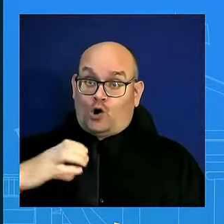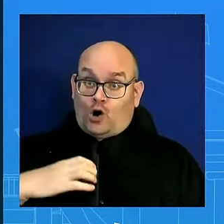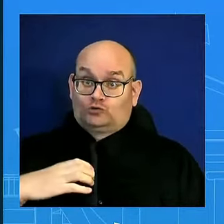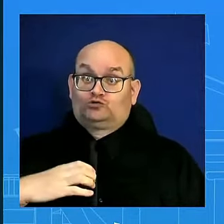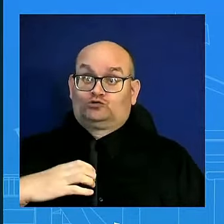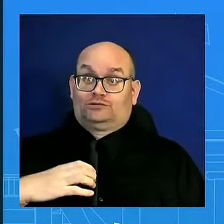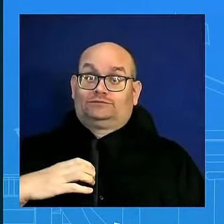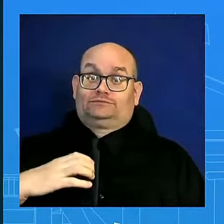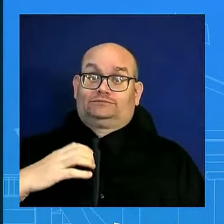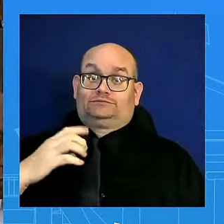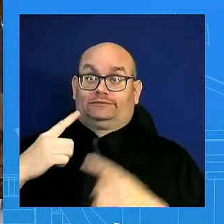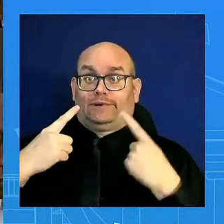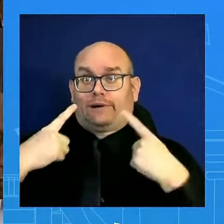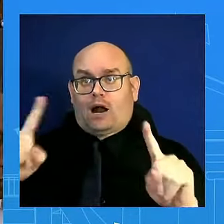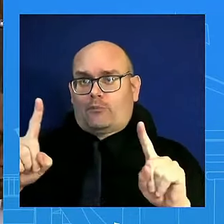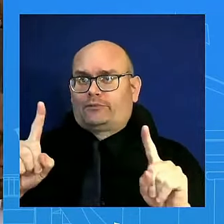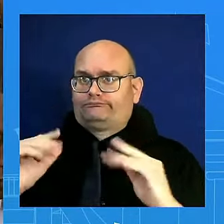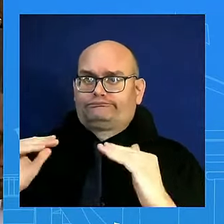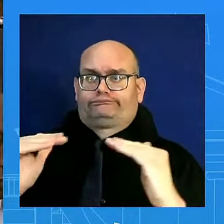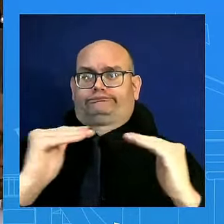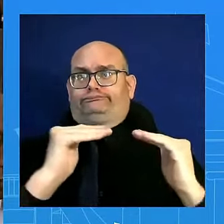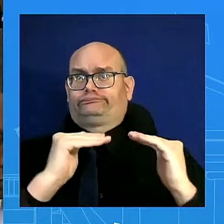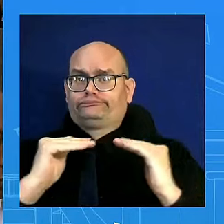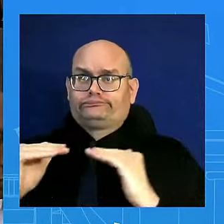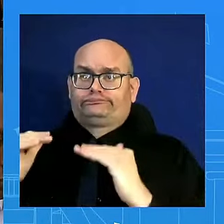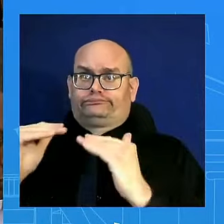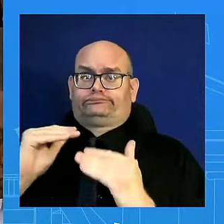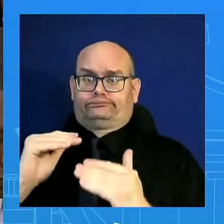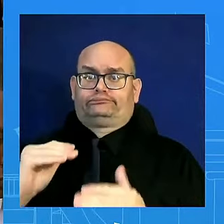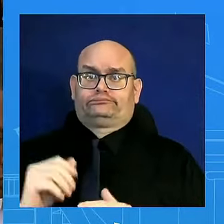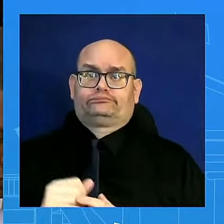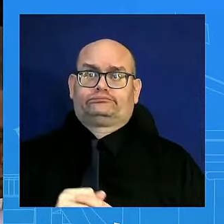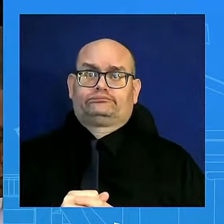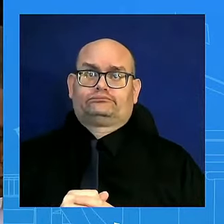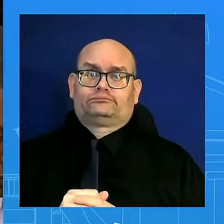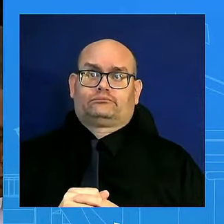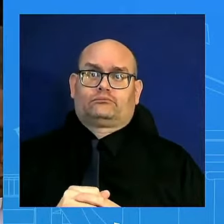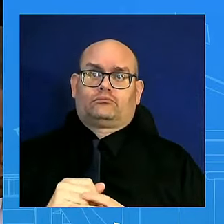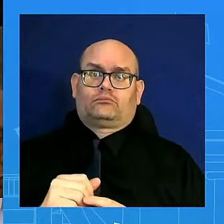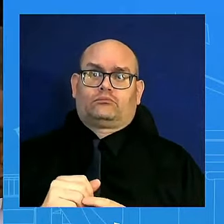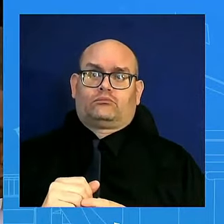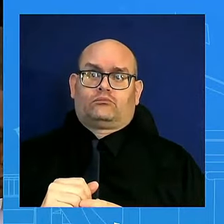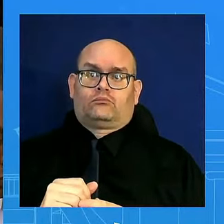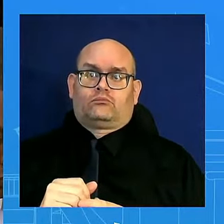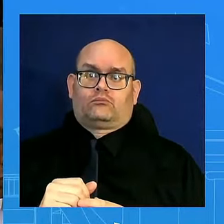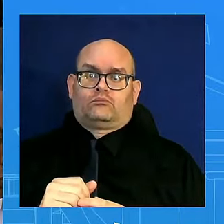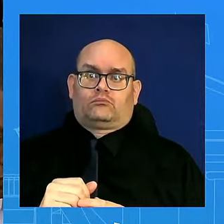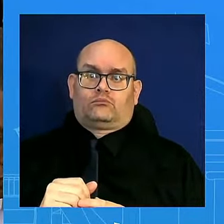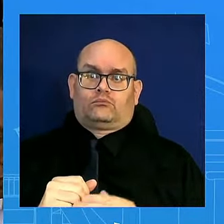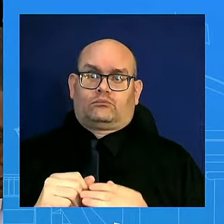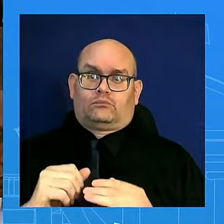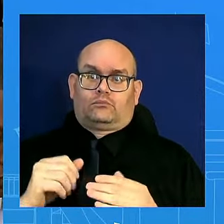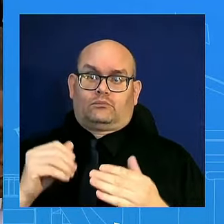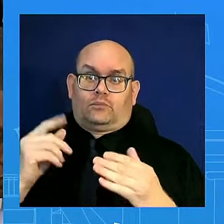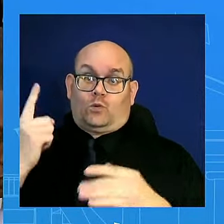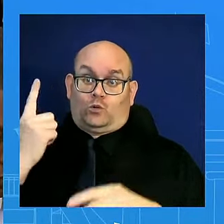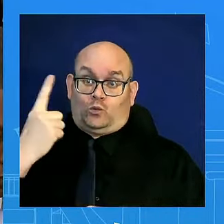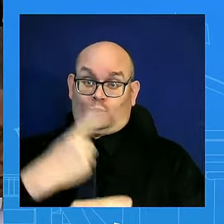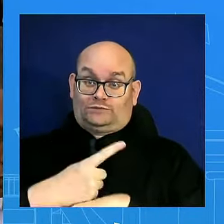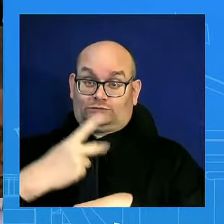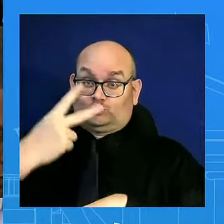respond to the justice. And just a very different topic, sure. Karine. We're just a day or two away from the one-year anniversary of the wildfires